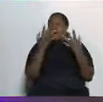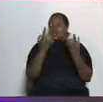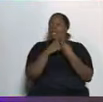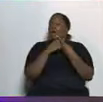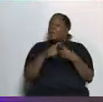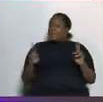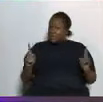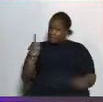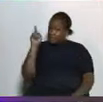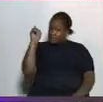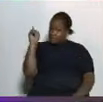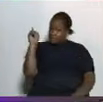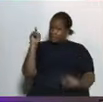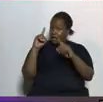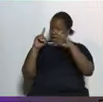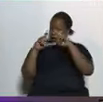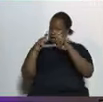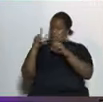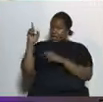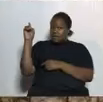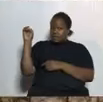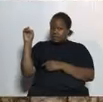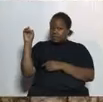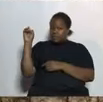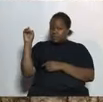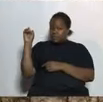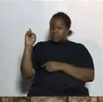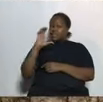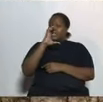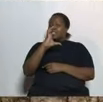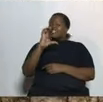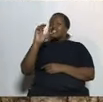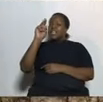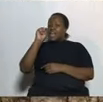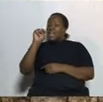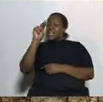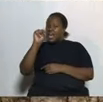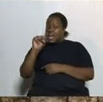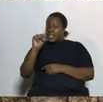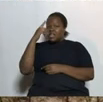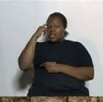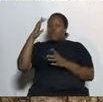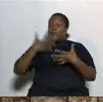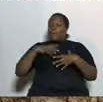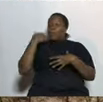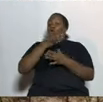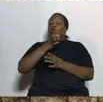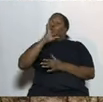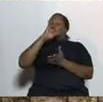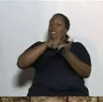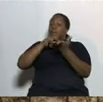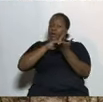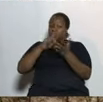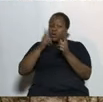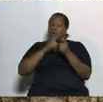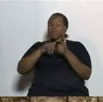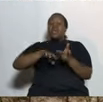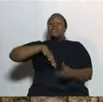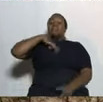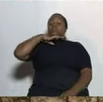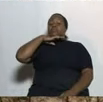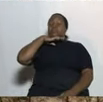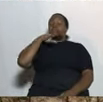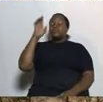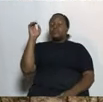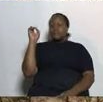is a picture from CNN News of those who drank of this poison and died. The